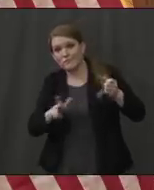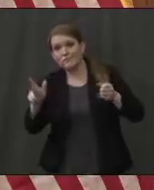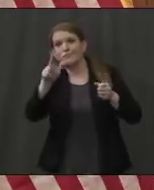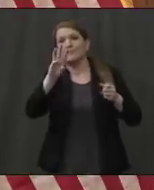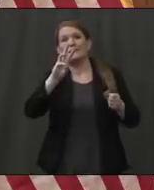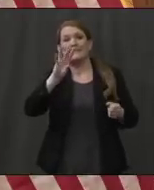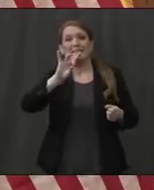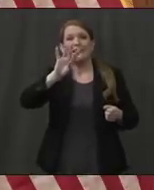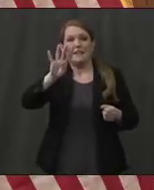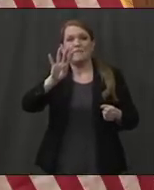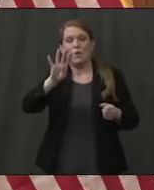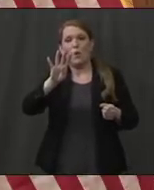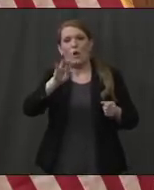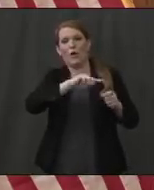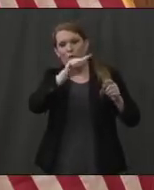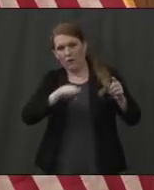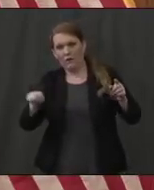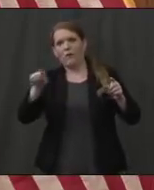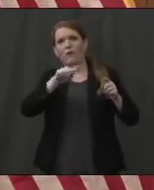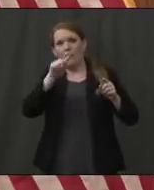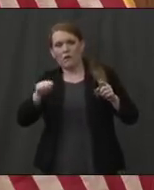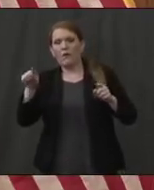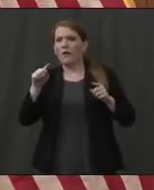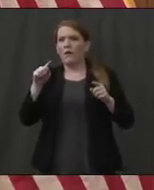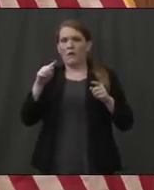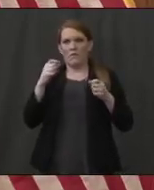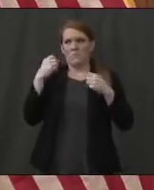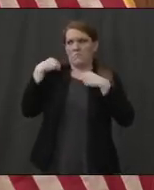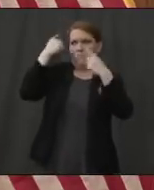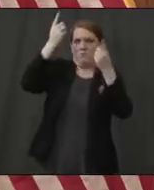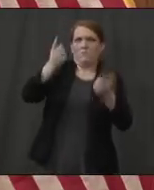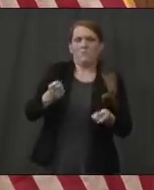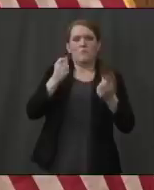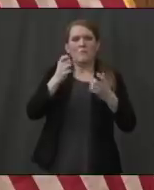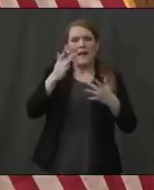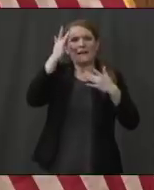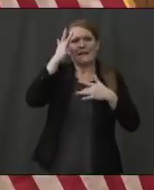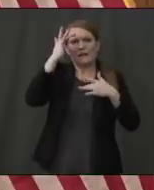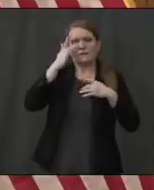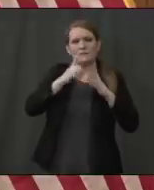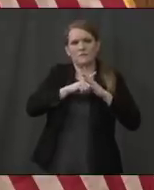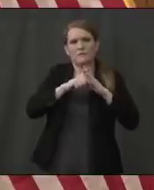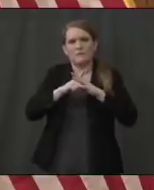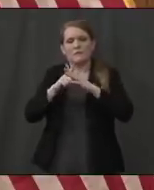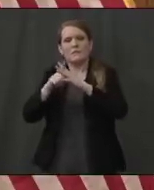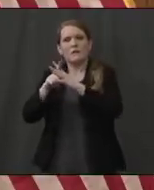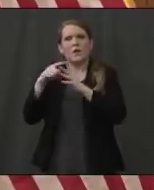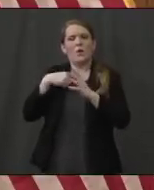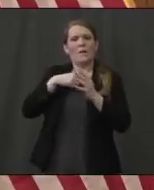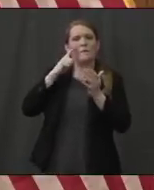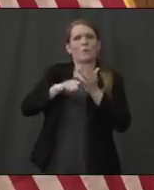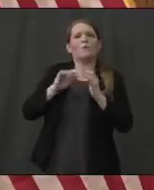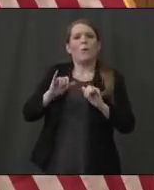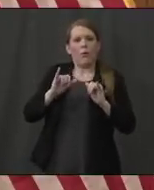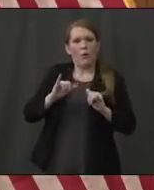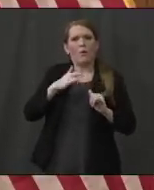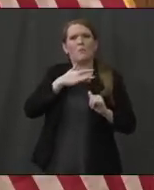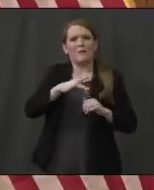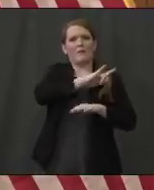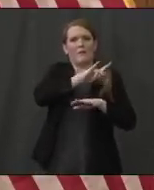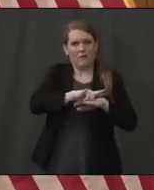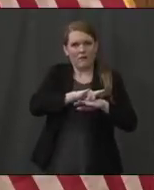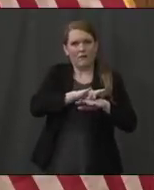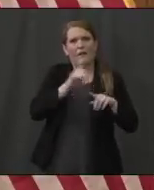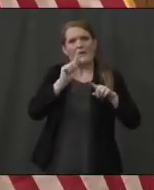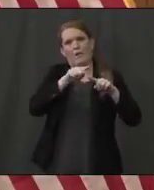years follow that pattern out of the city and then come up to 84 or along a rail line. And